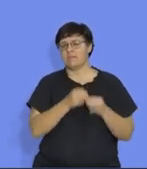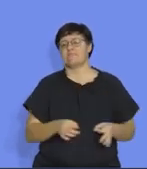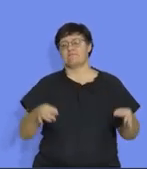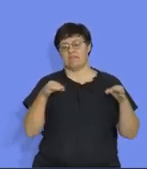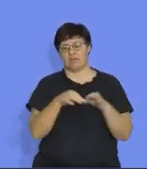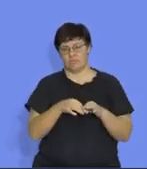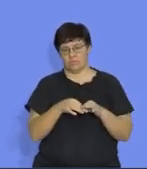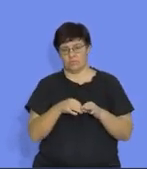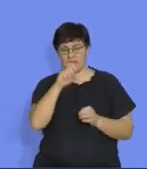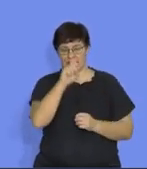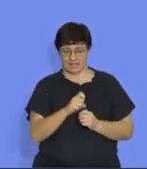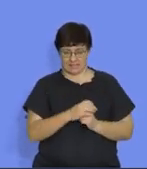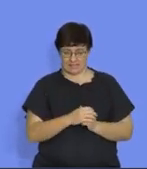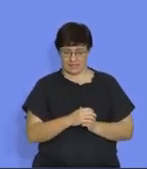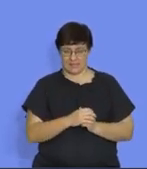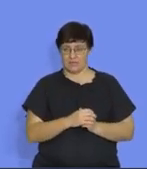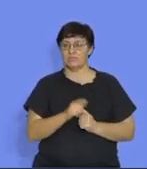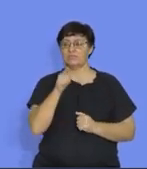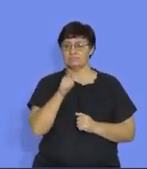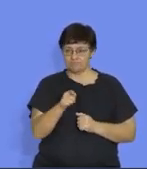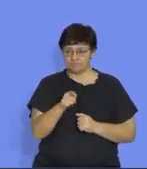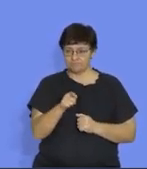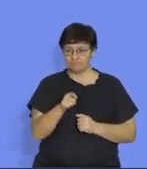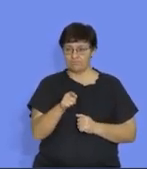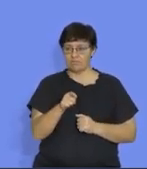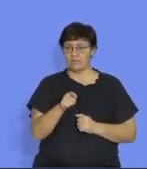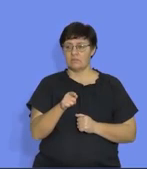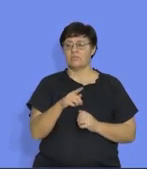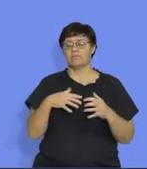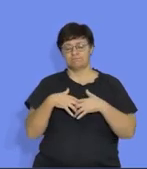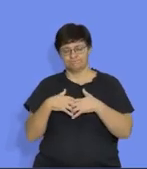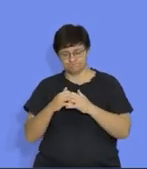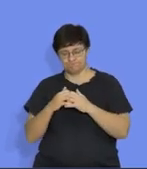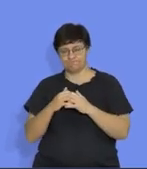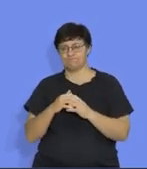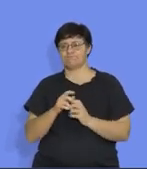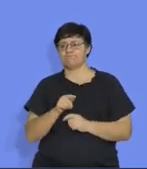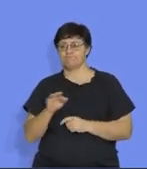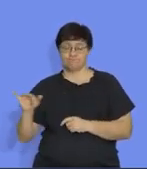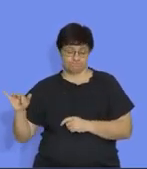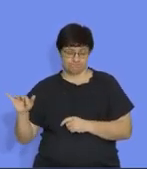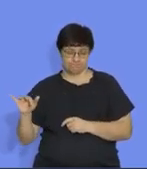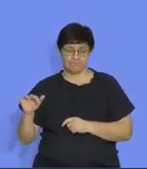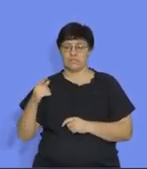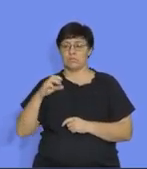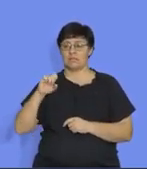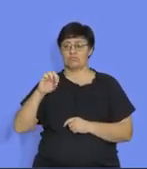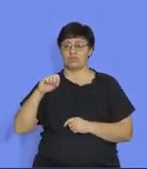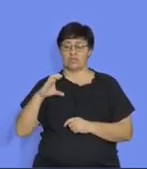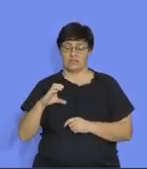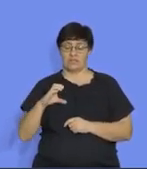values of x for which these terms form a geometric sequence or geometric